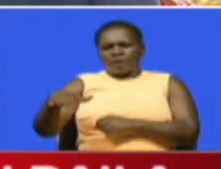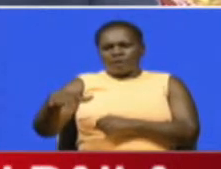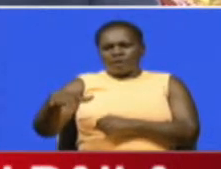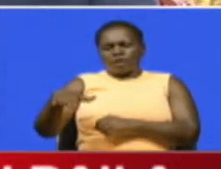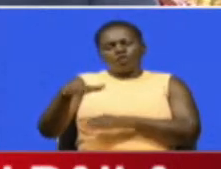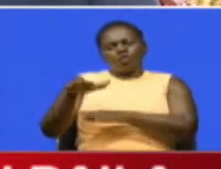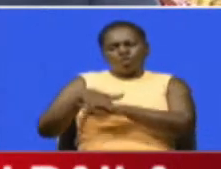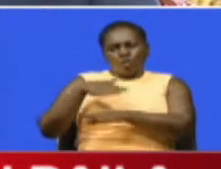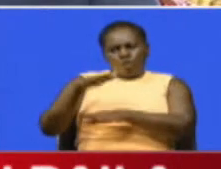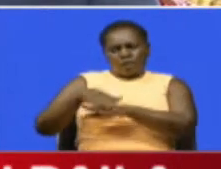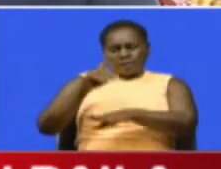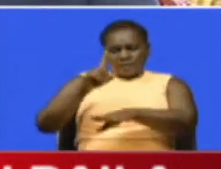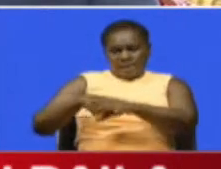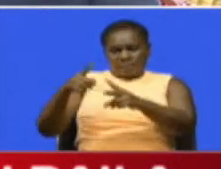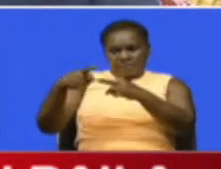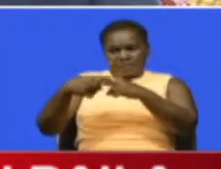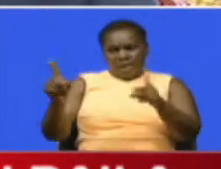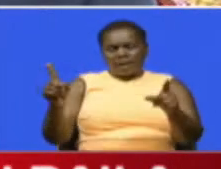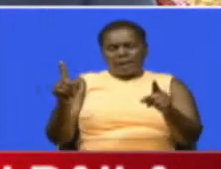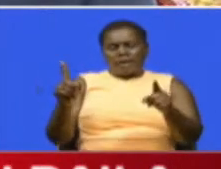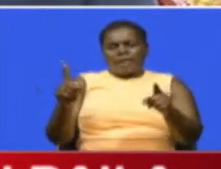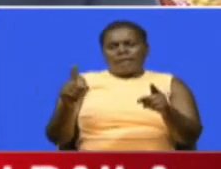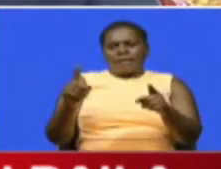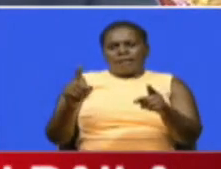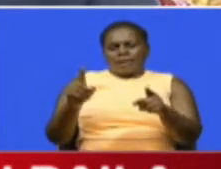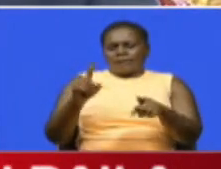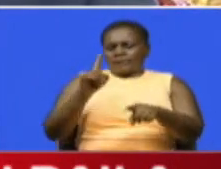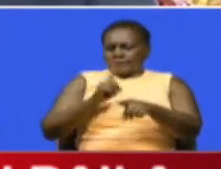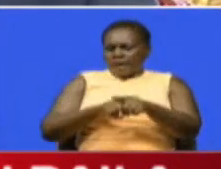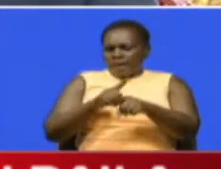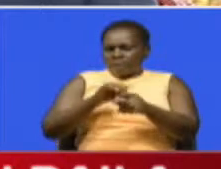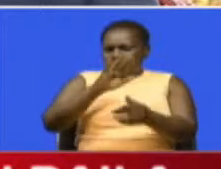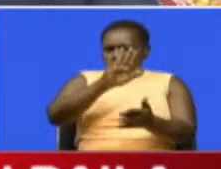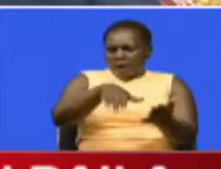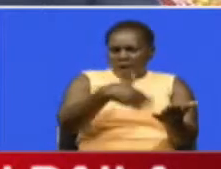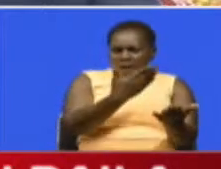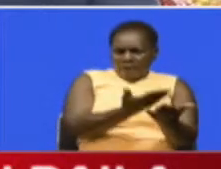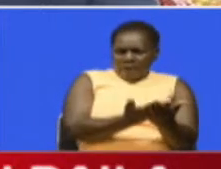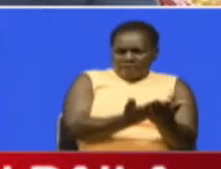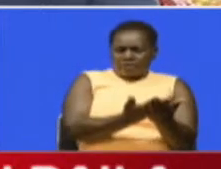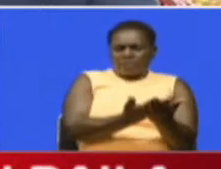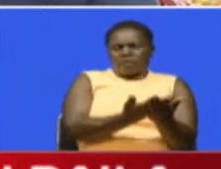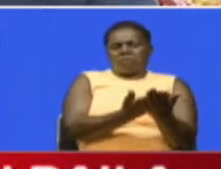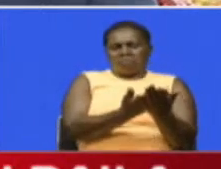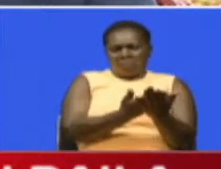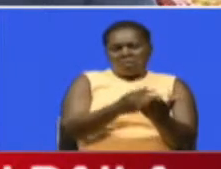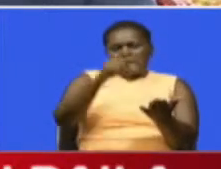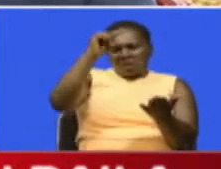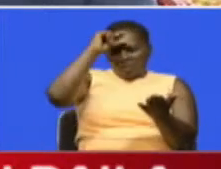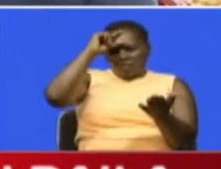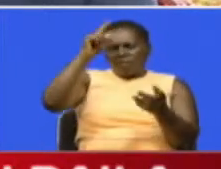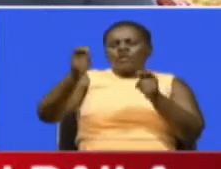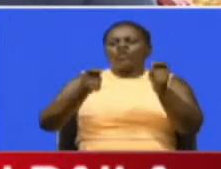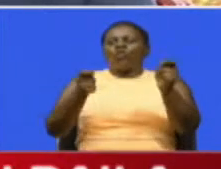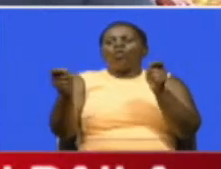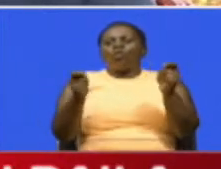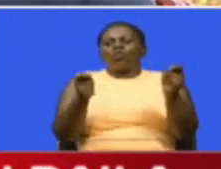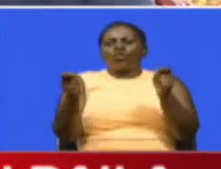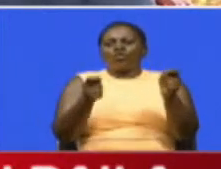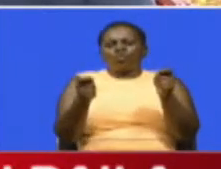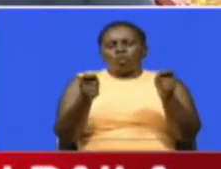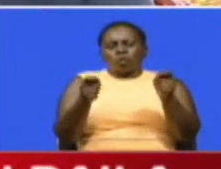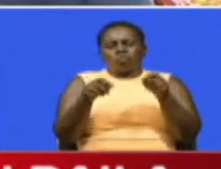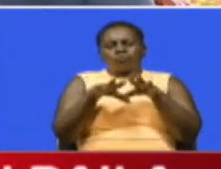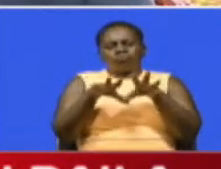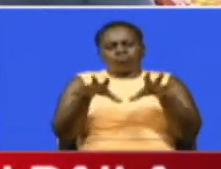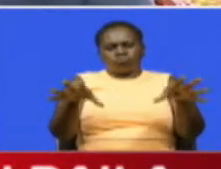bit slow. But immediately, it caught up, and they were able to contain the